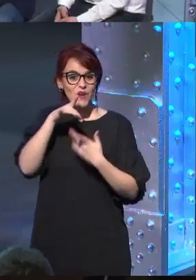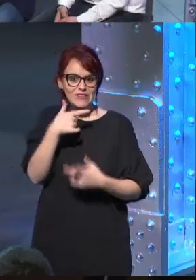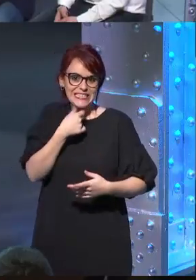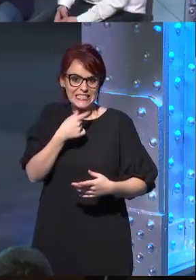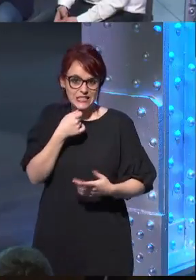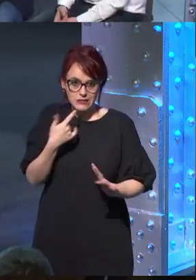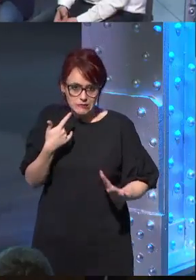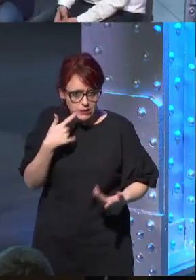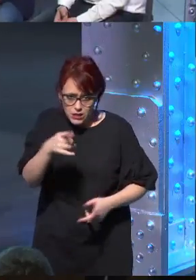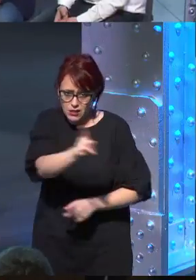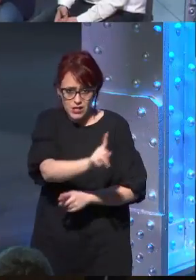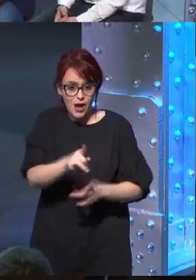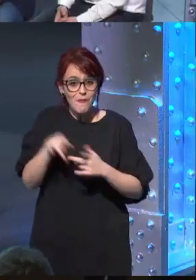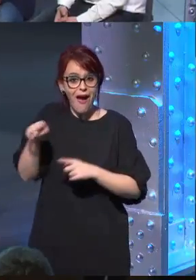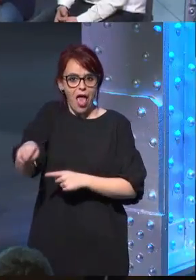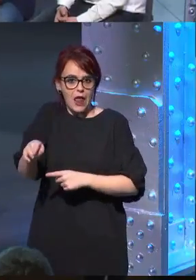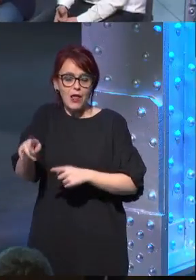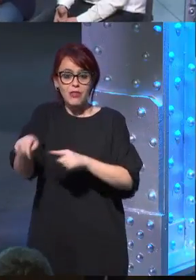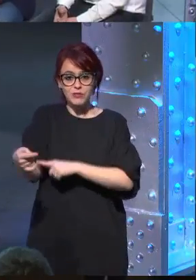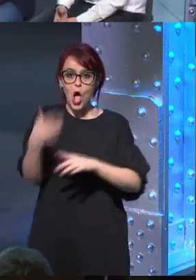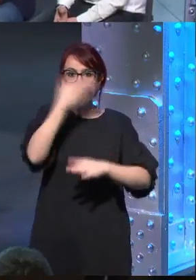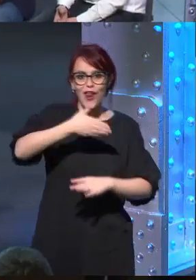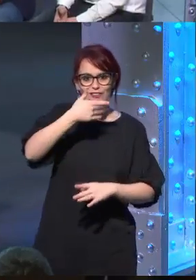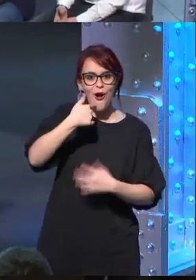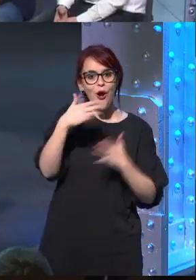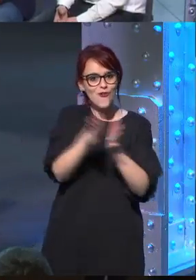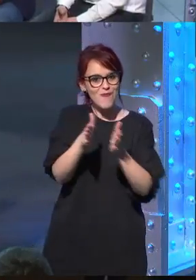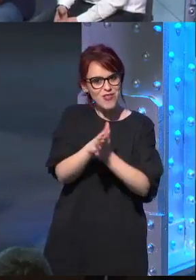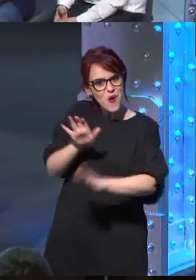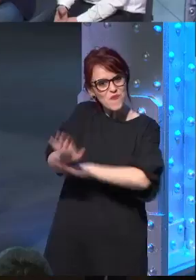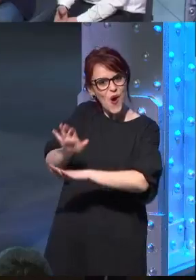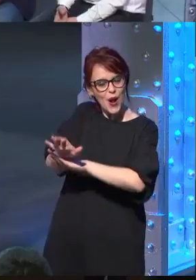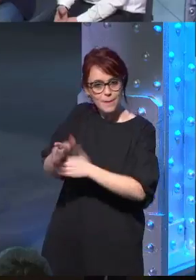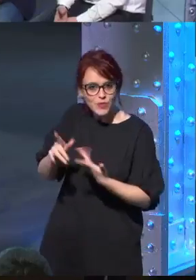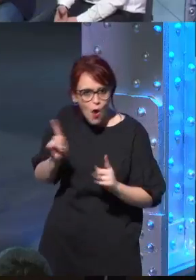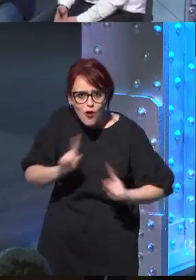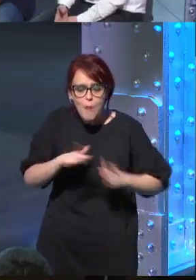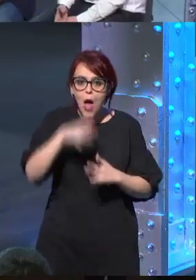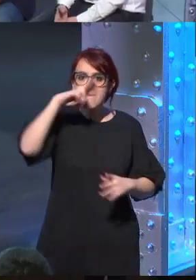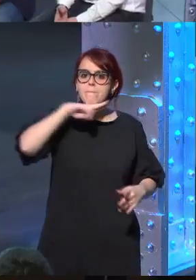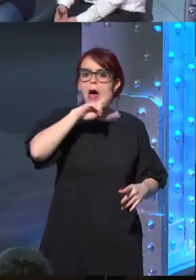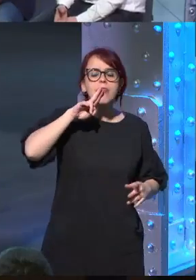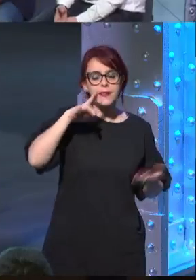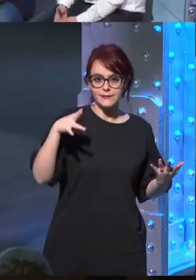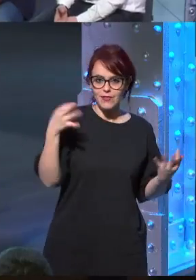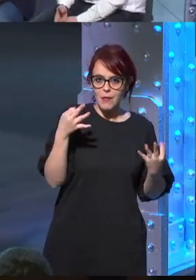funny anecdotes that their children don't like at all, because with these anecdotes, they could be,